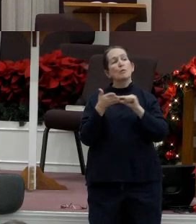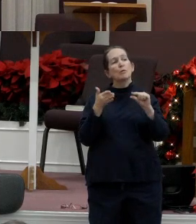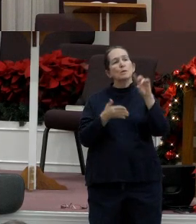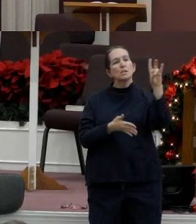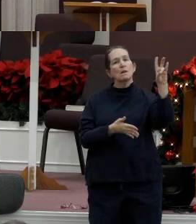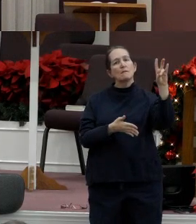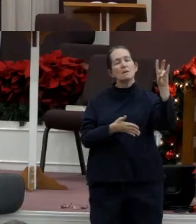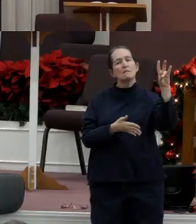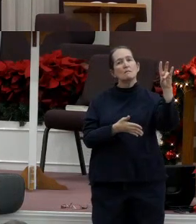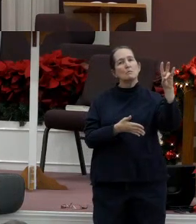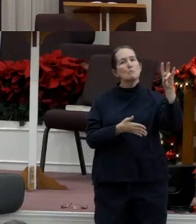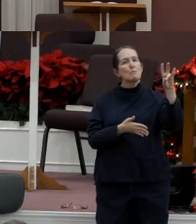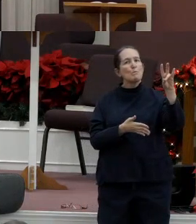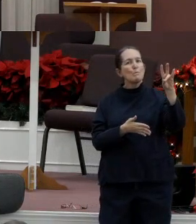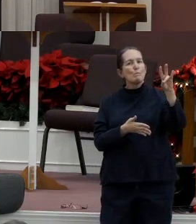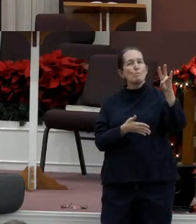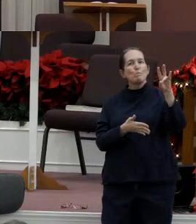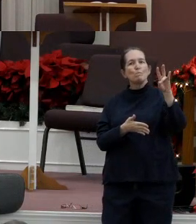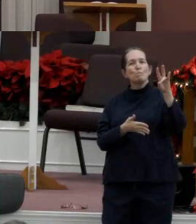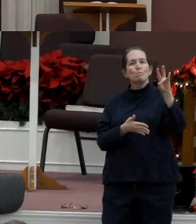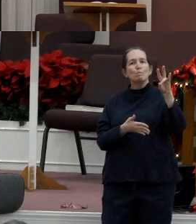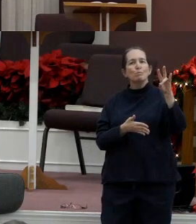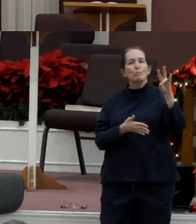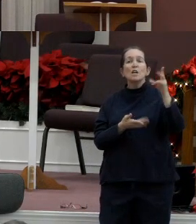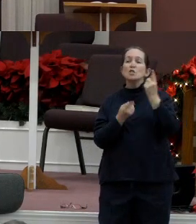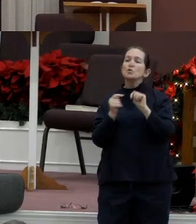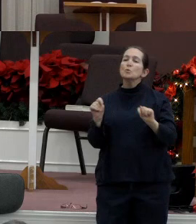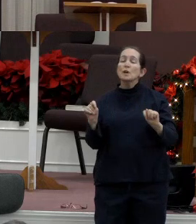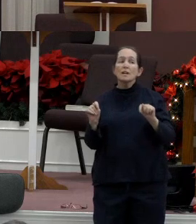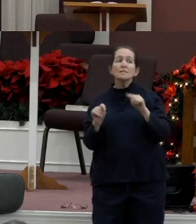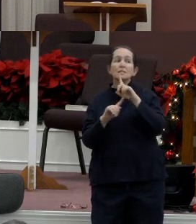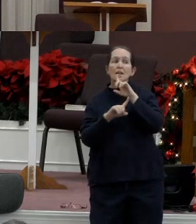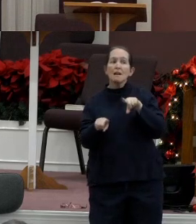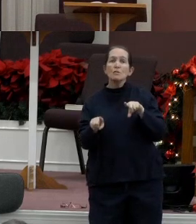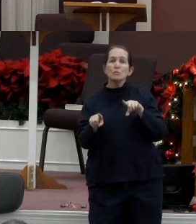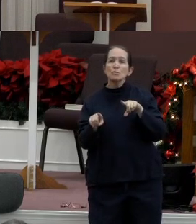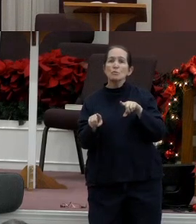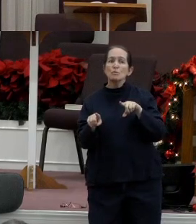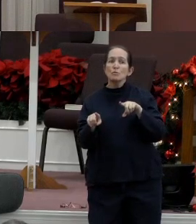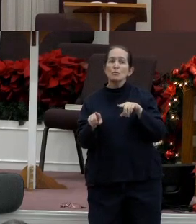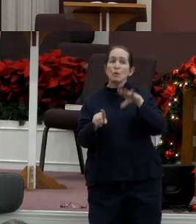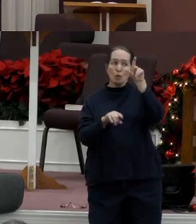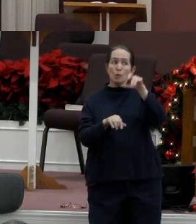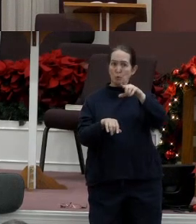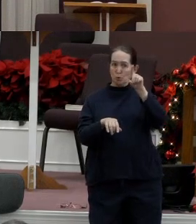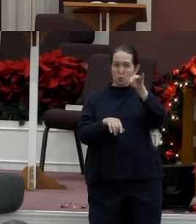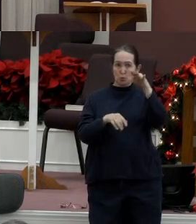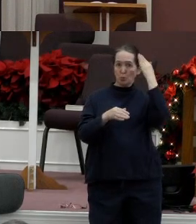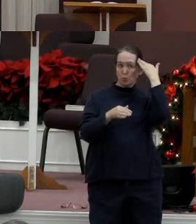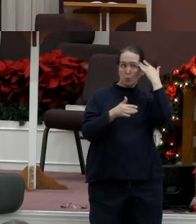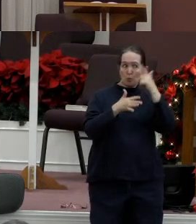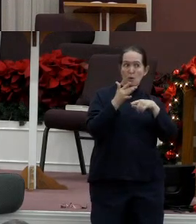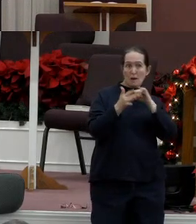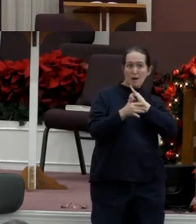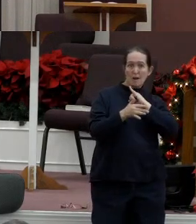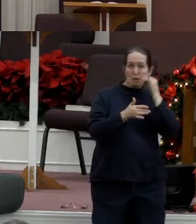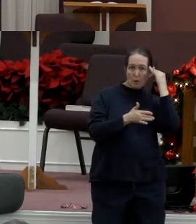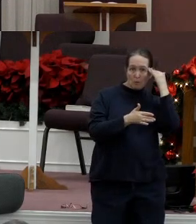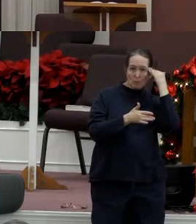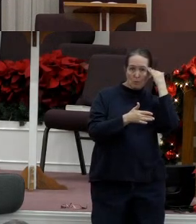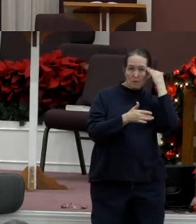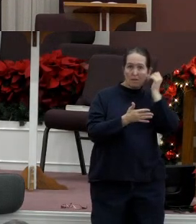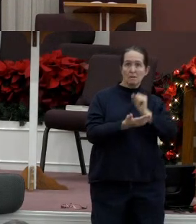7. In trying to answer the question, do you know what I know?